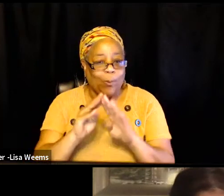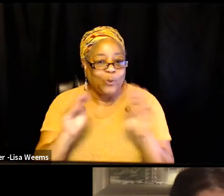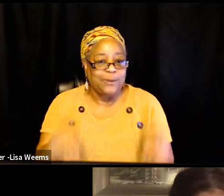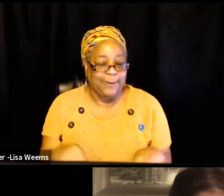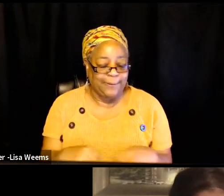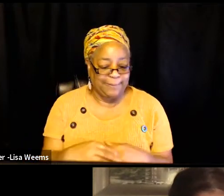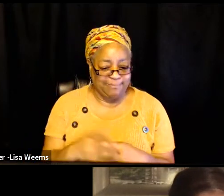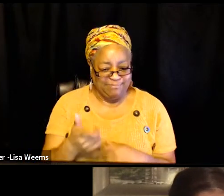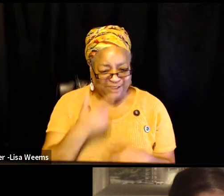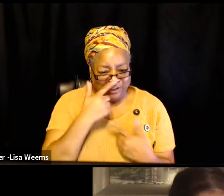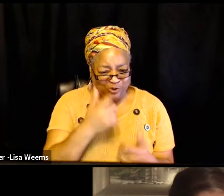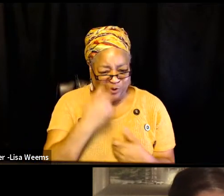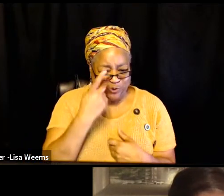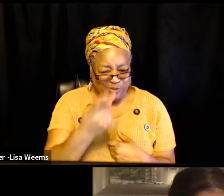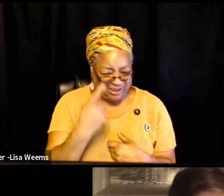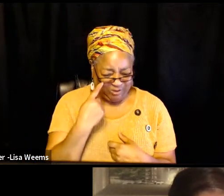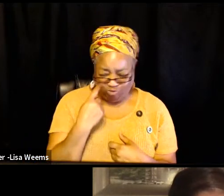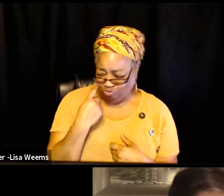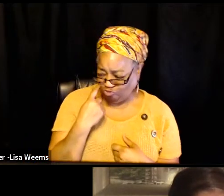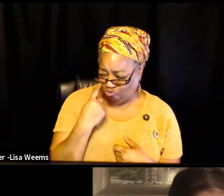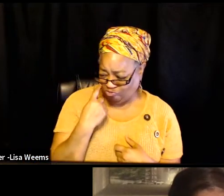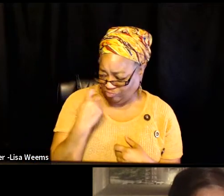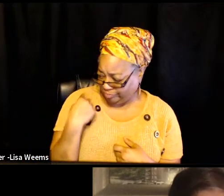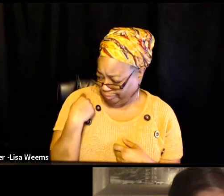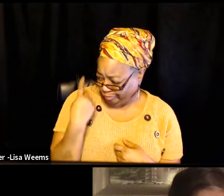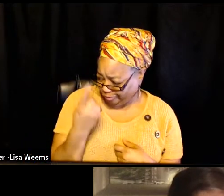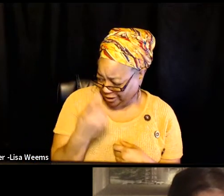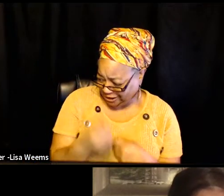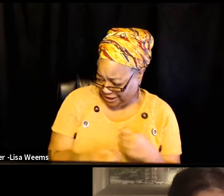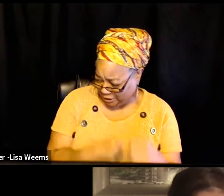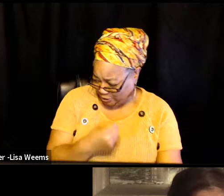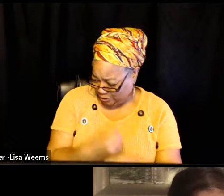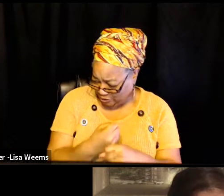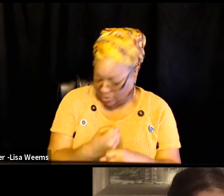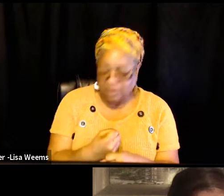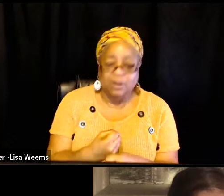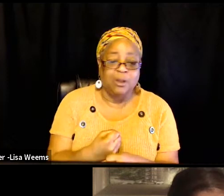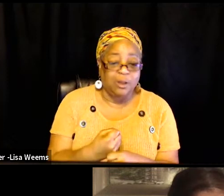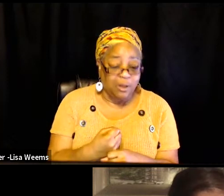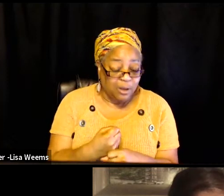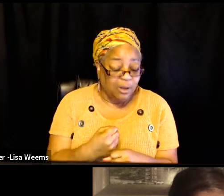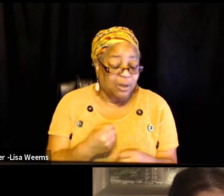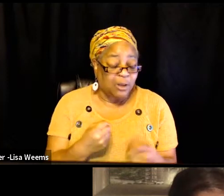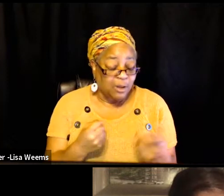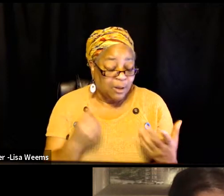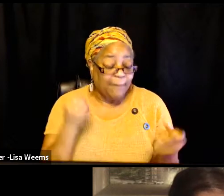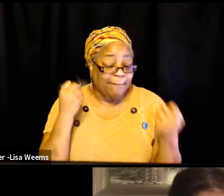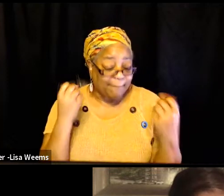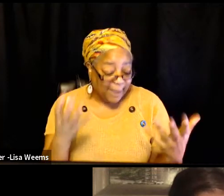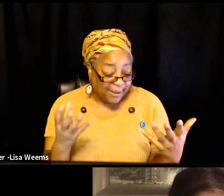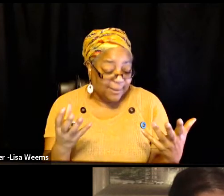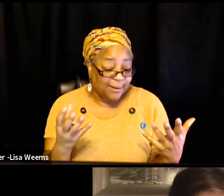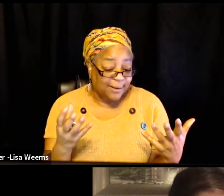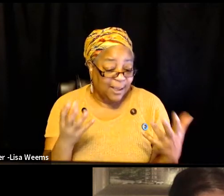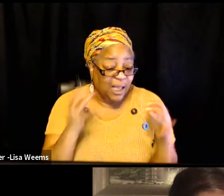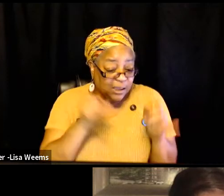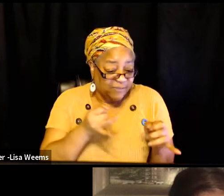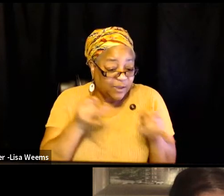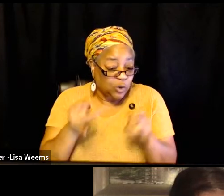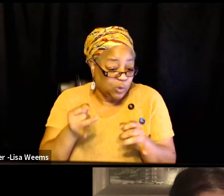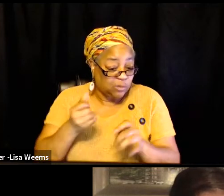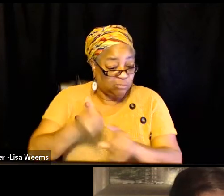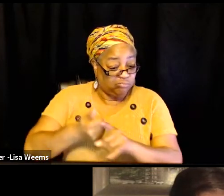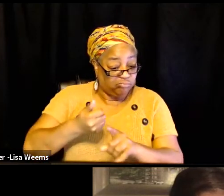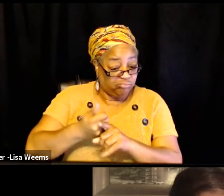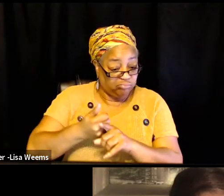to see in recent years is the fact that many individuals who